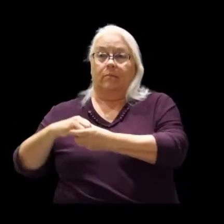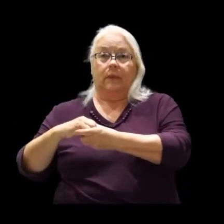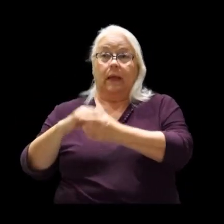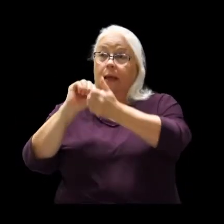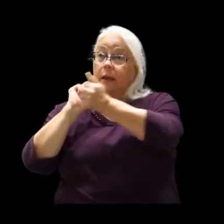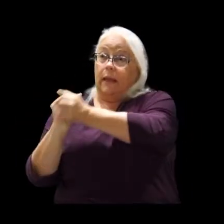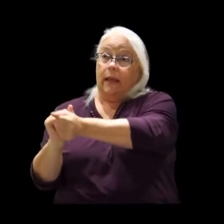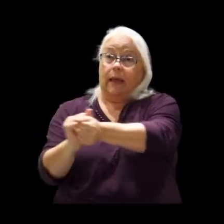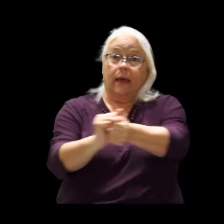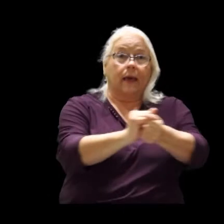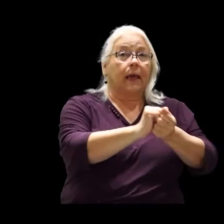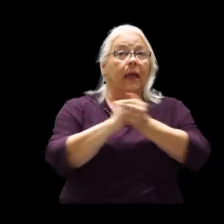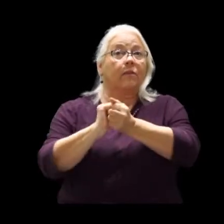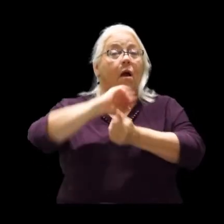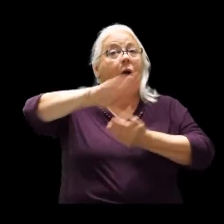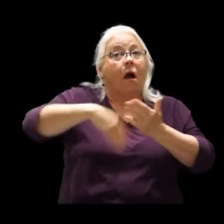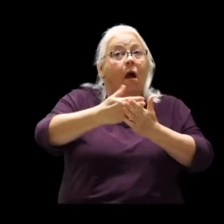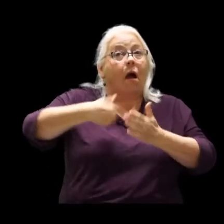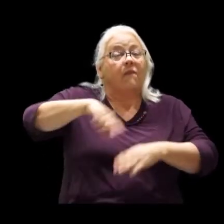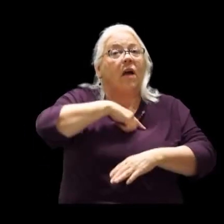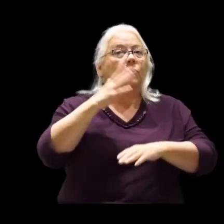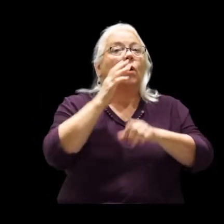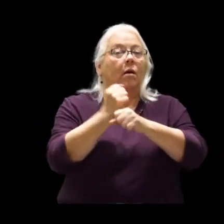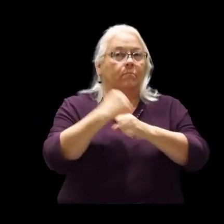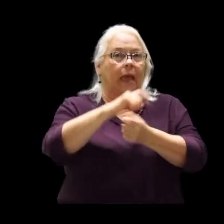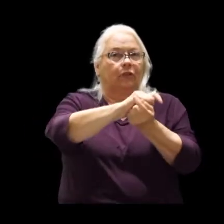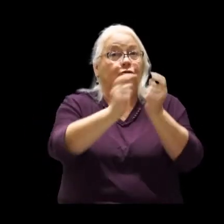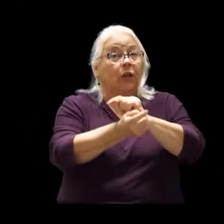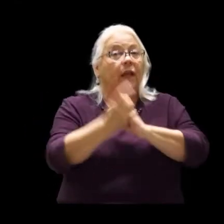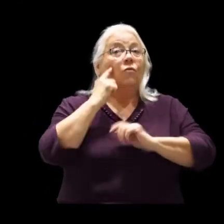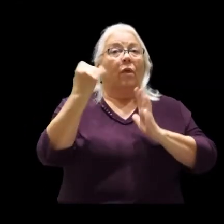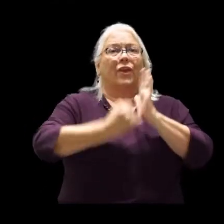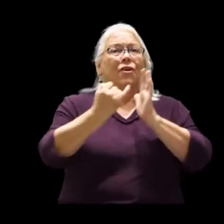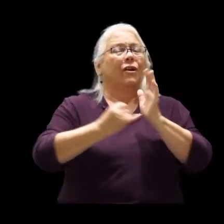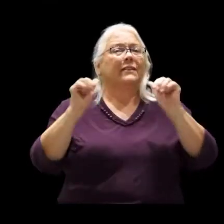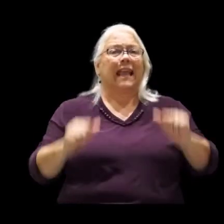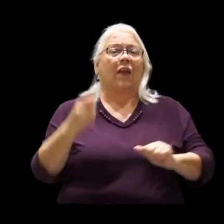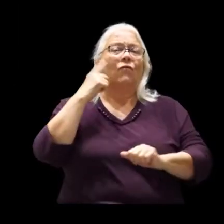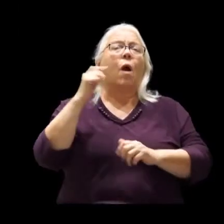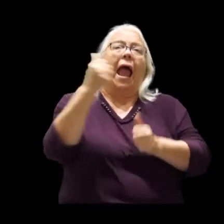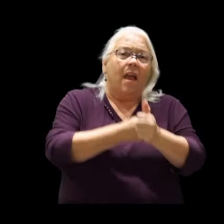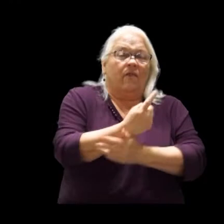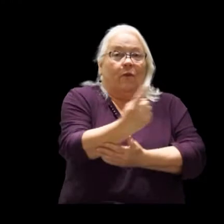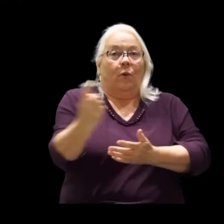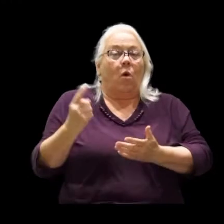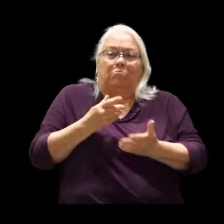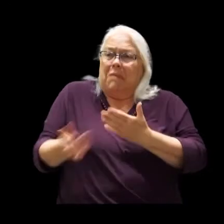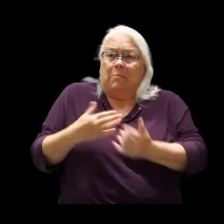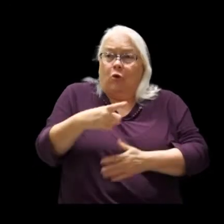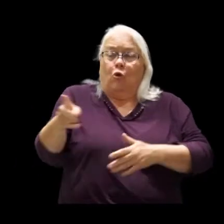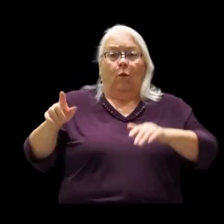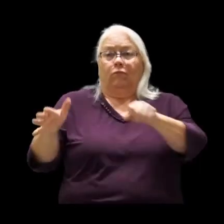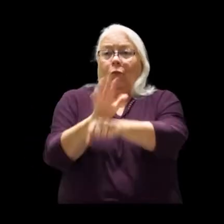inclusive approach to the arts. Because it's all of us together that are going to make this change so that the arts can be a part